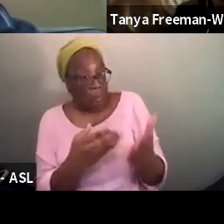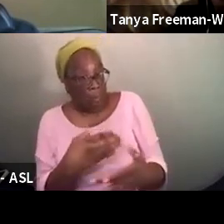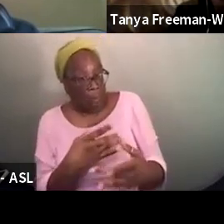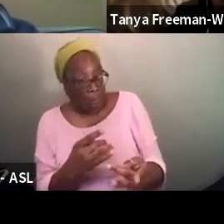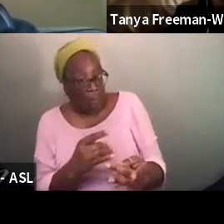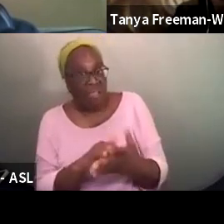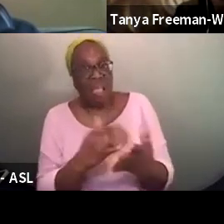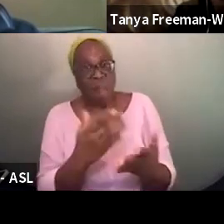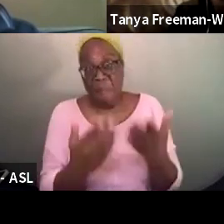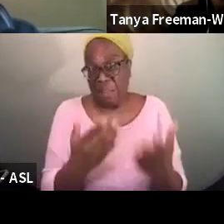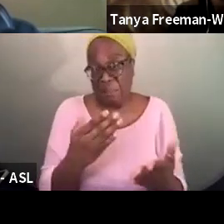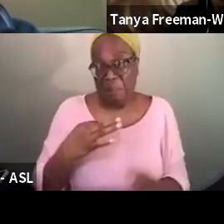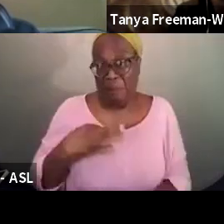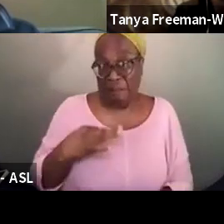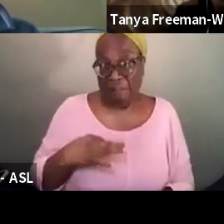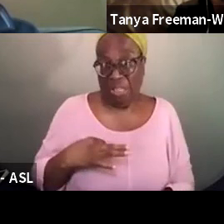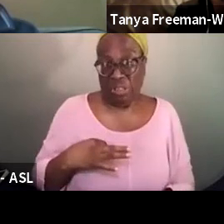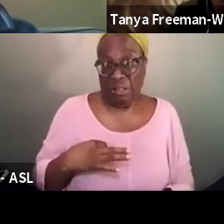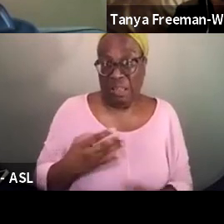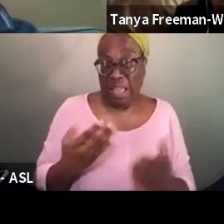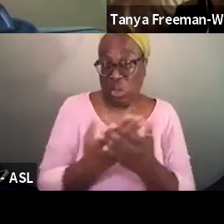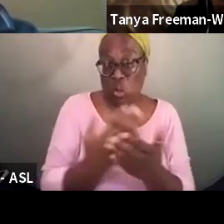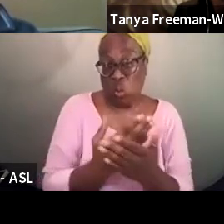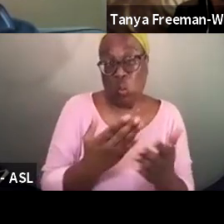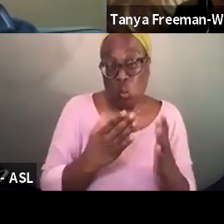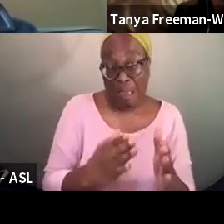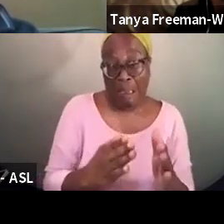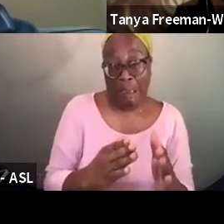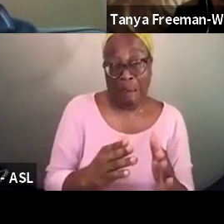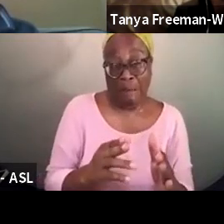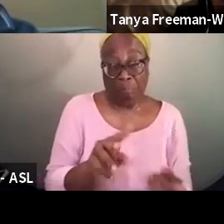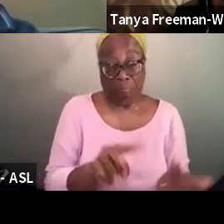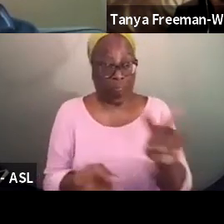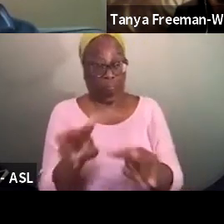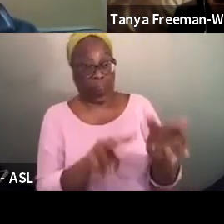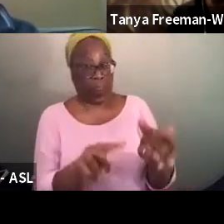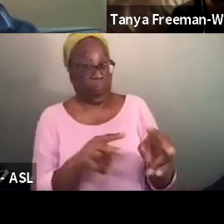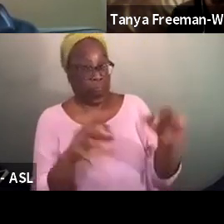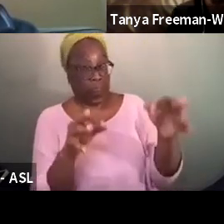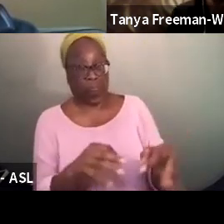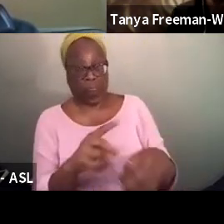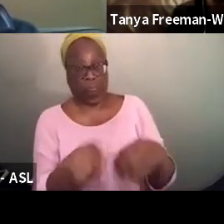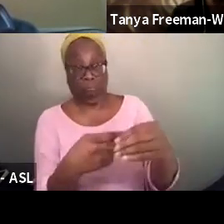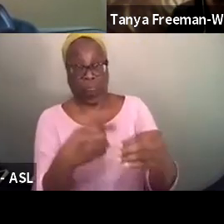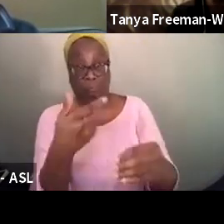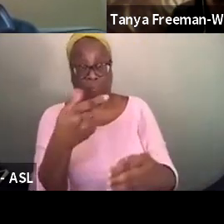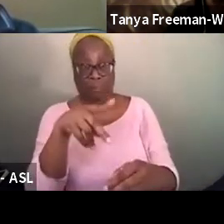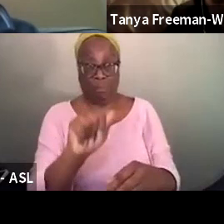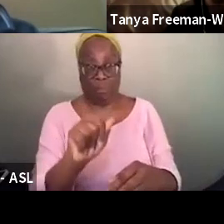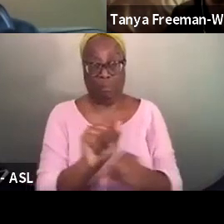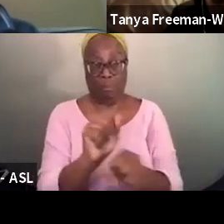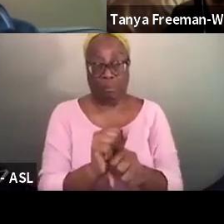a new element, and I don't know if they've, done that analytical work across